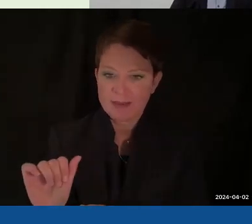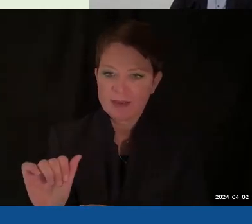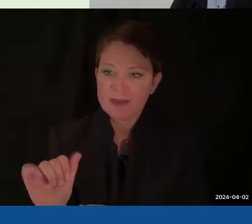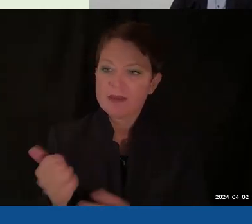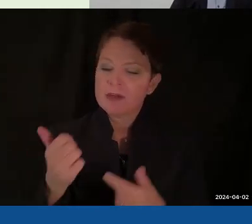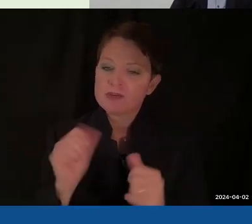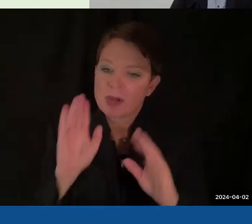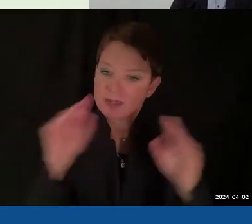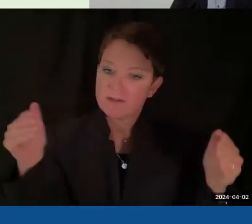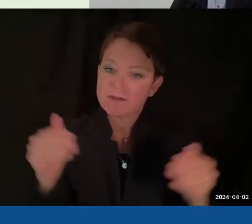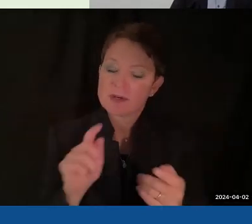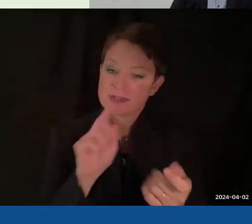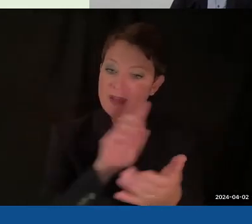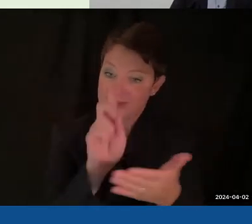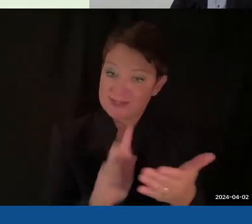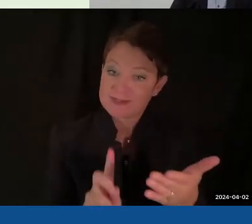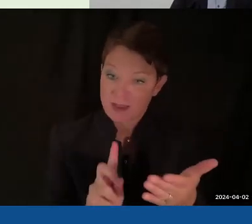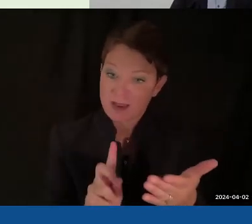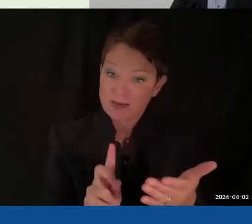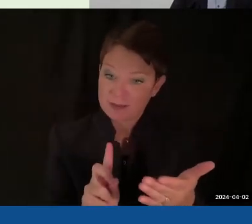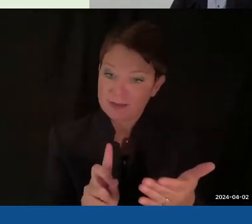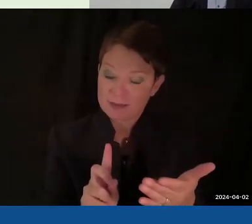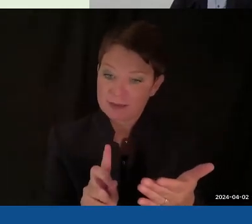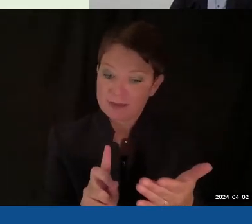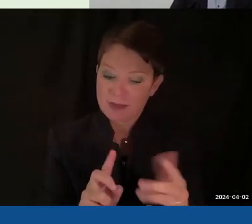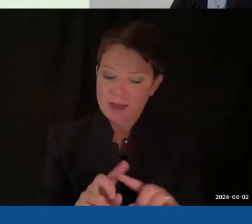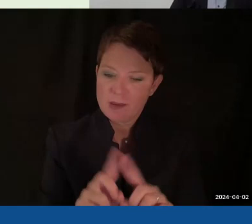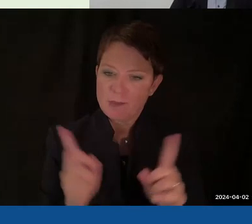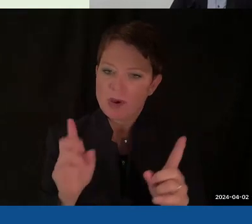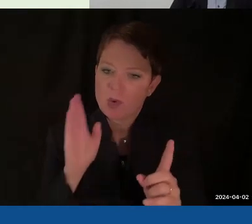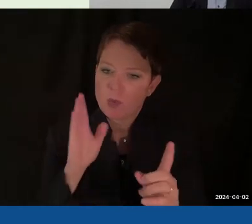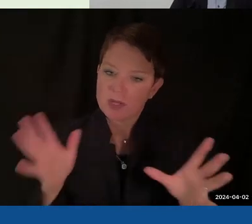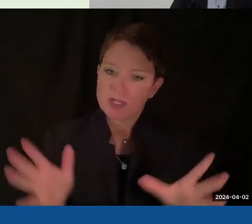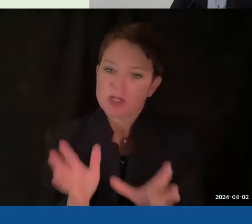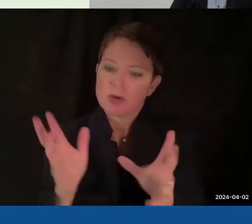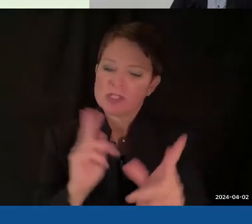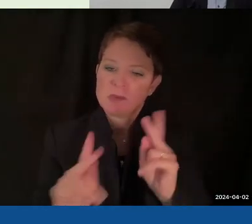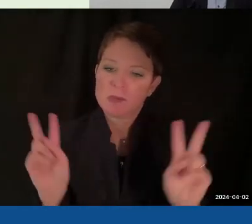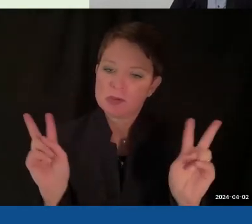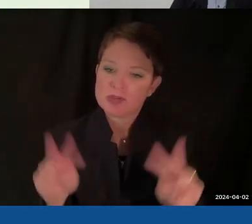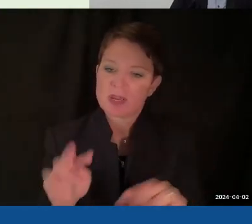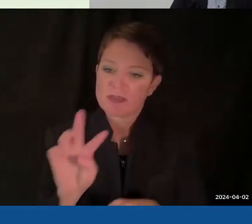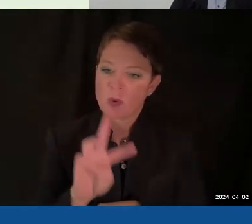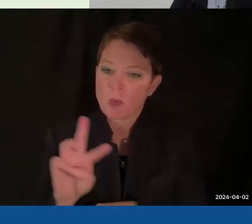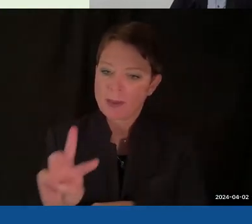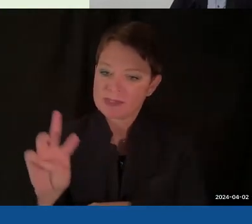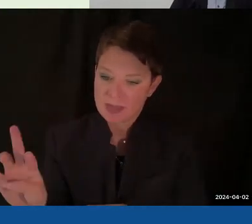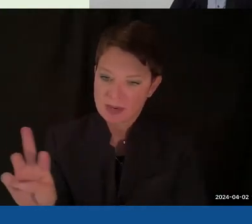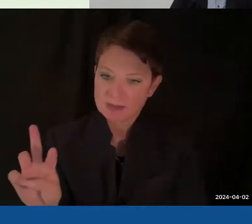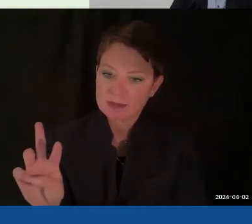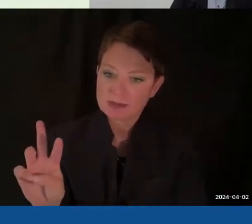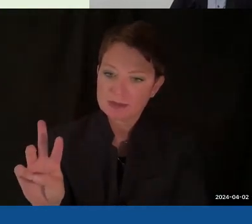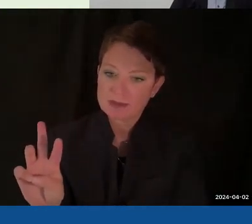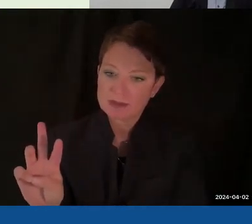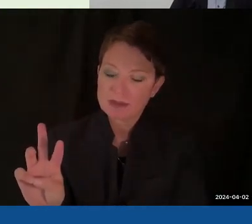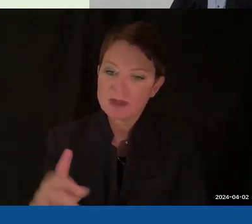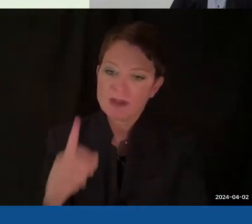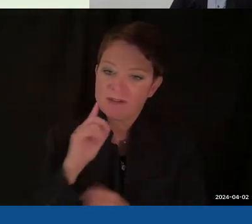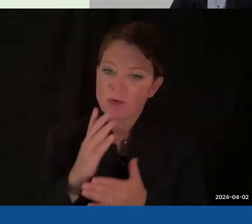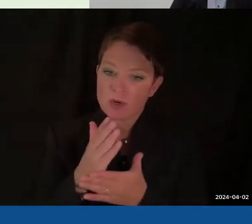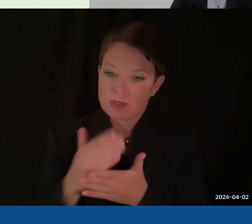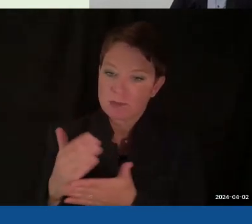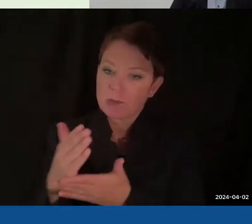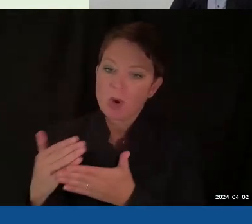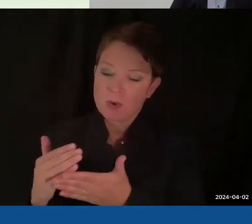stay focused on the design here, but would encourage folks to look at our website for components of